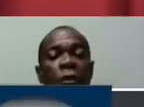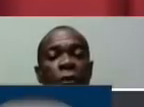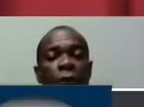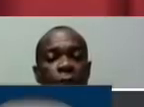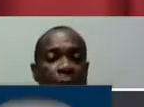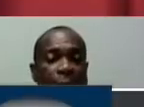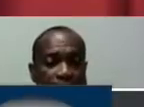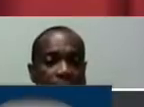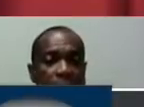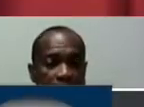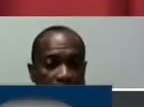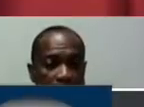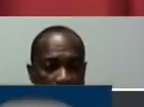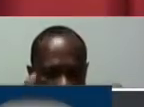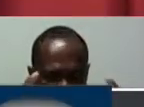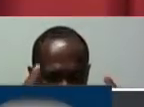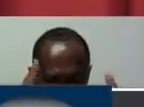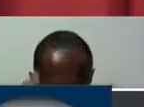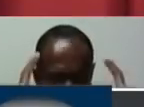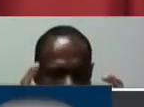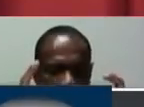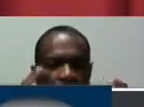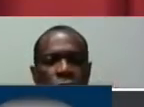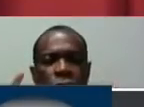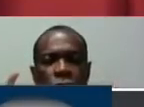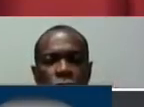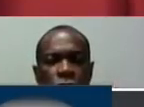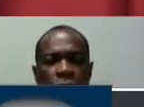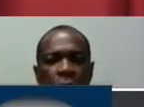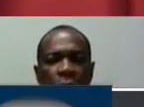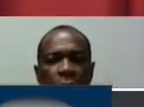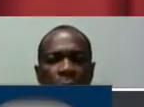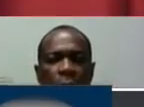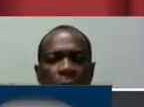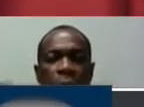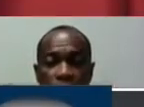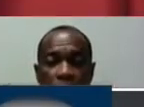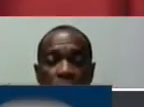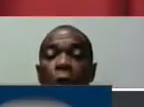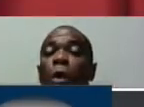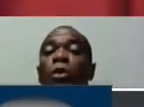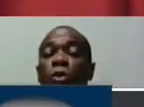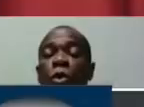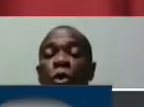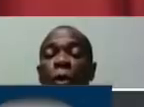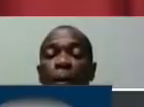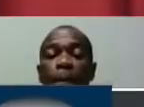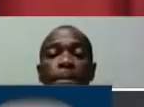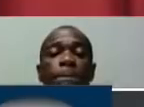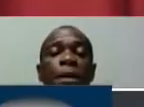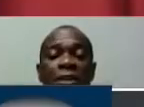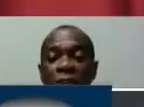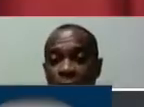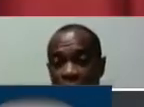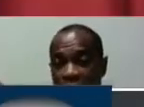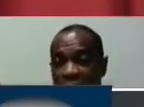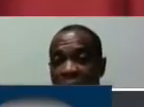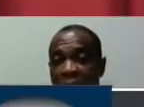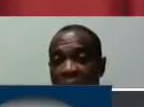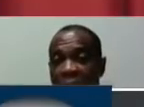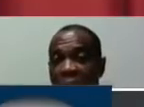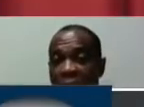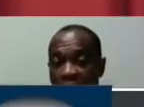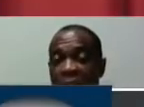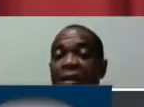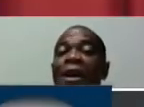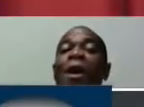of format. You will have a photo of yourself that you will upload the same way you do it on visa applications. Once you've put in those